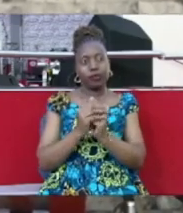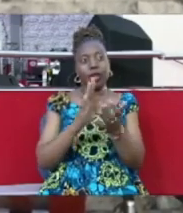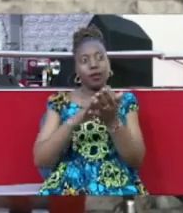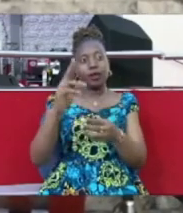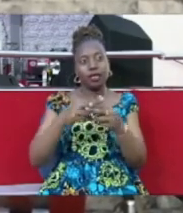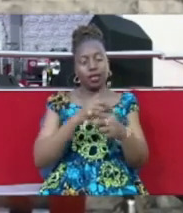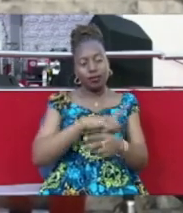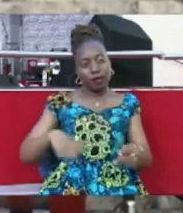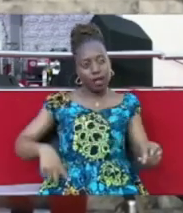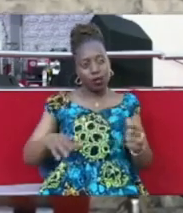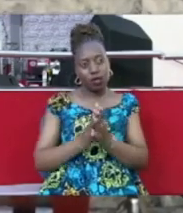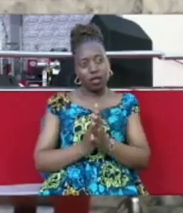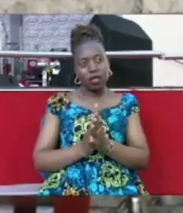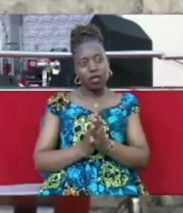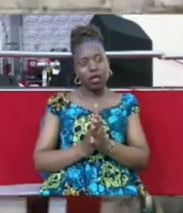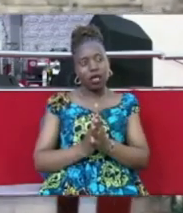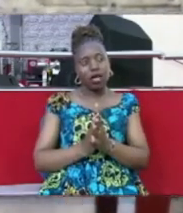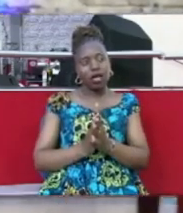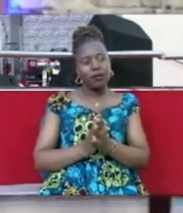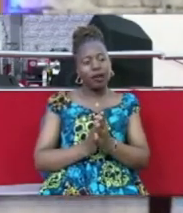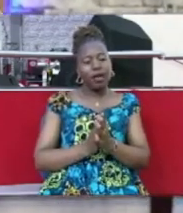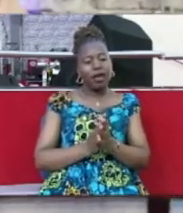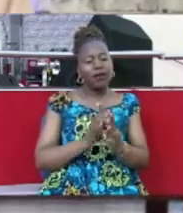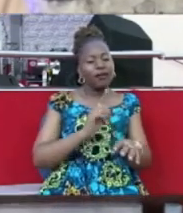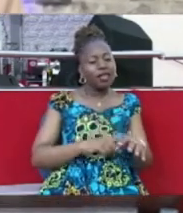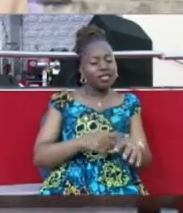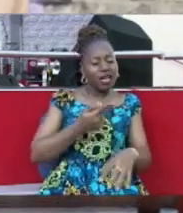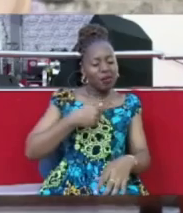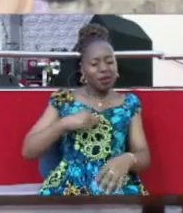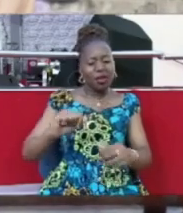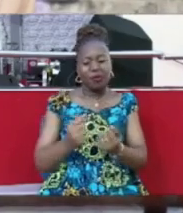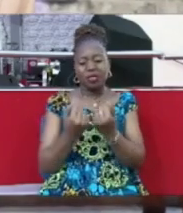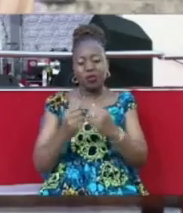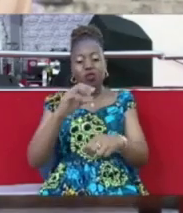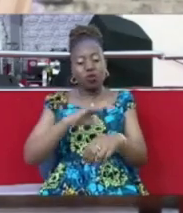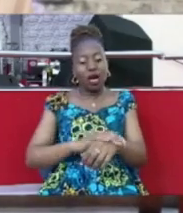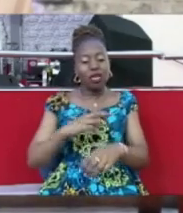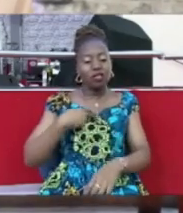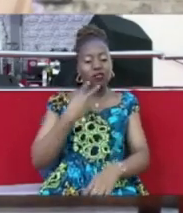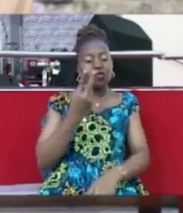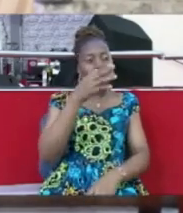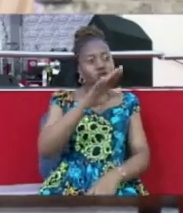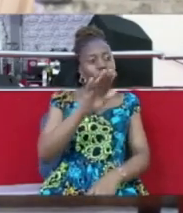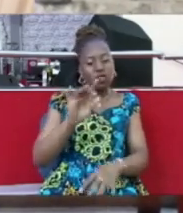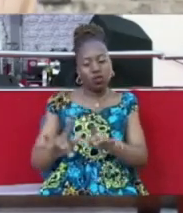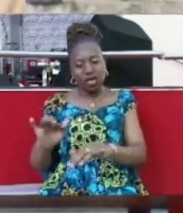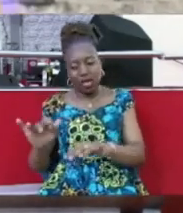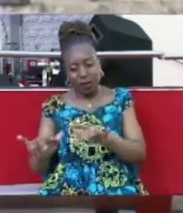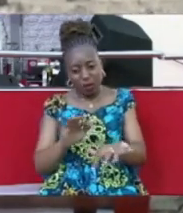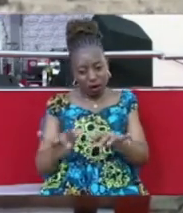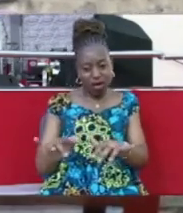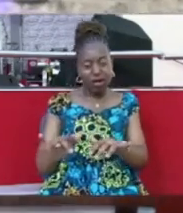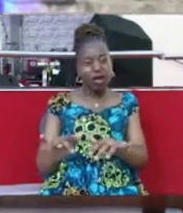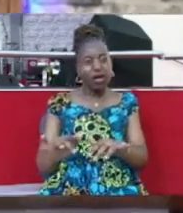of the Lord. Amen. Even when your voice cannot be found on the keyboard. Hata kama sauti yako haiwezi patikana katika mcheza kinanda. Turn to your